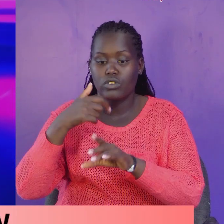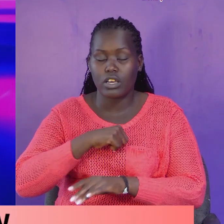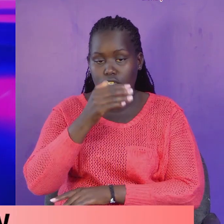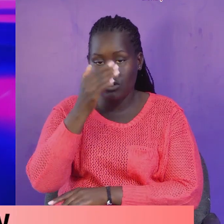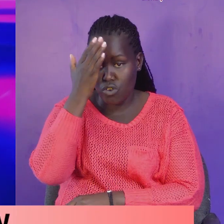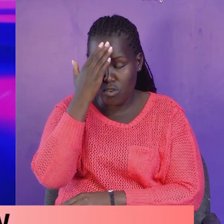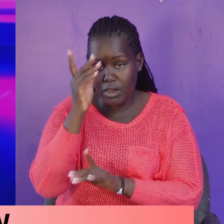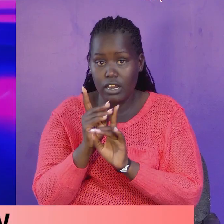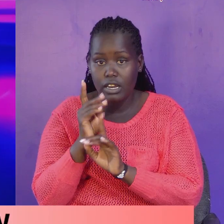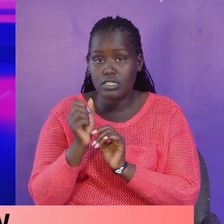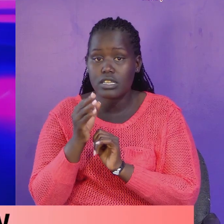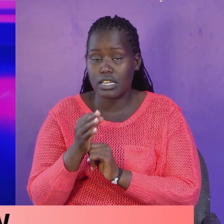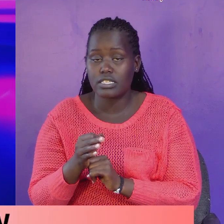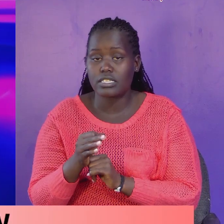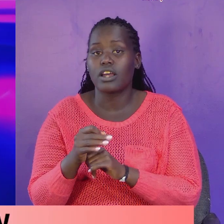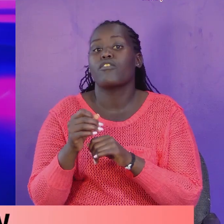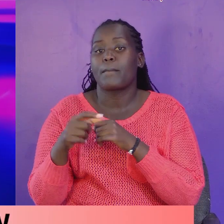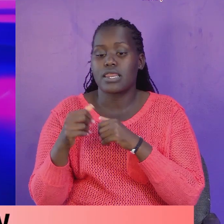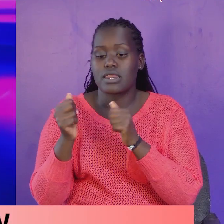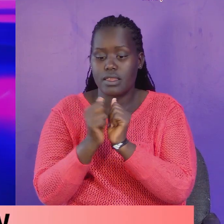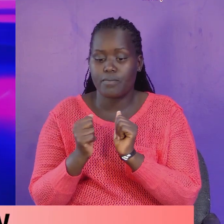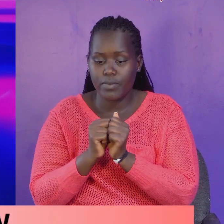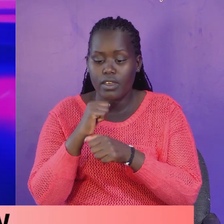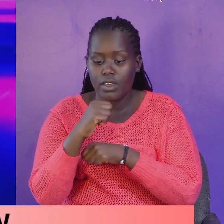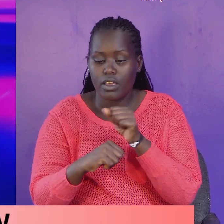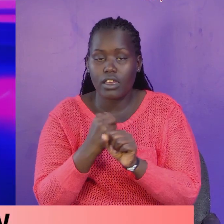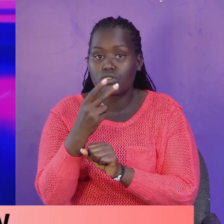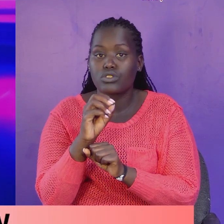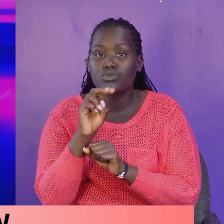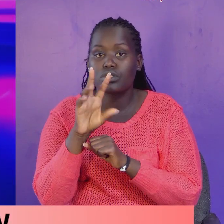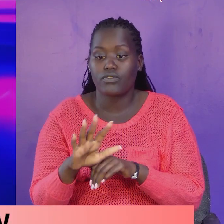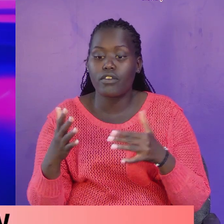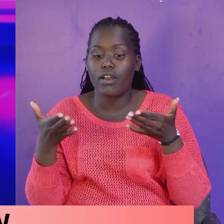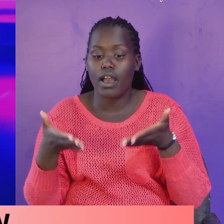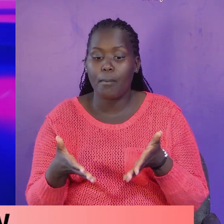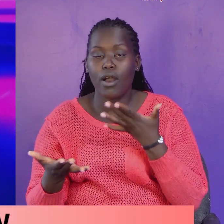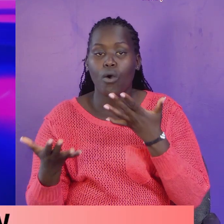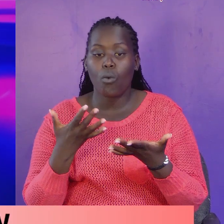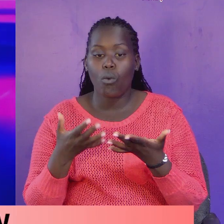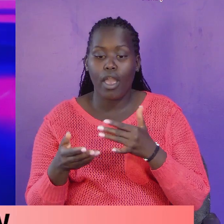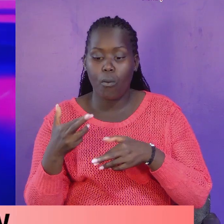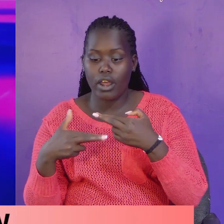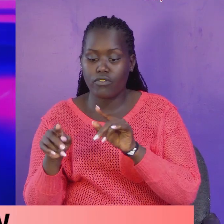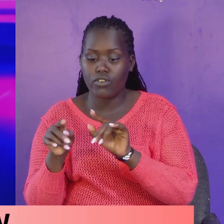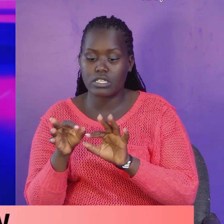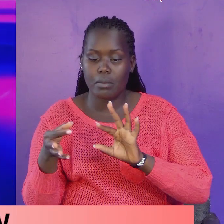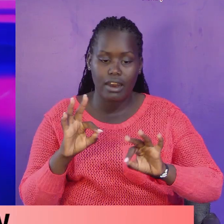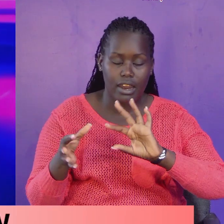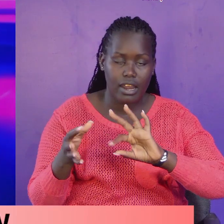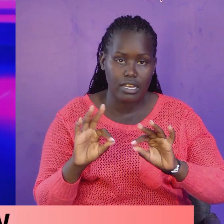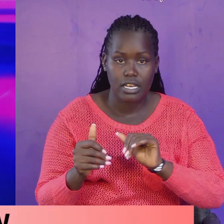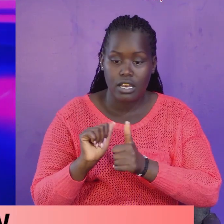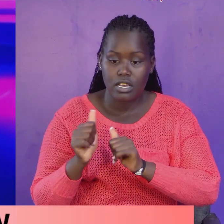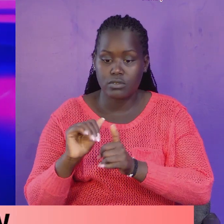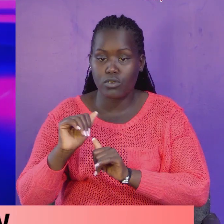of October 2025. Here is where we analyze and review the sporting action. You are